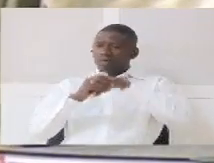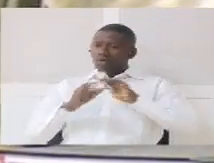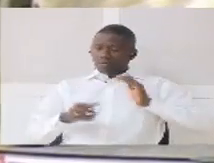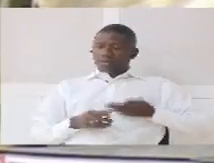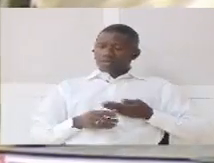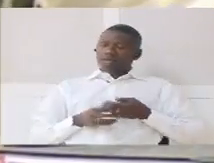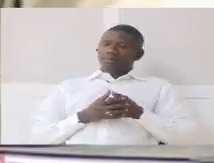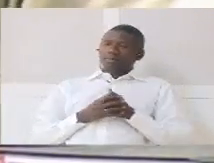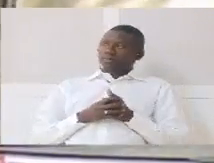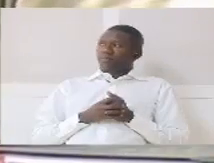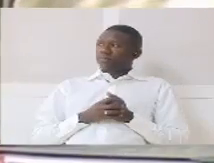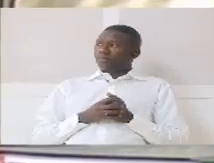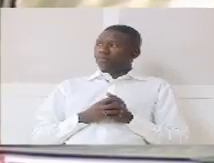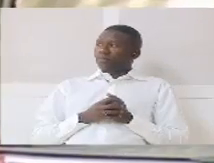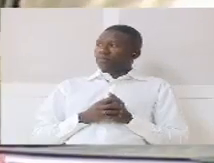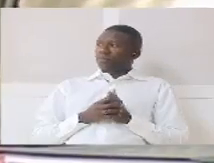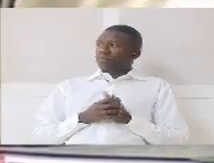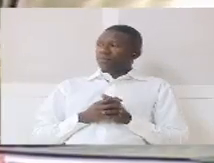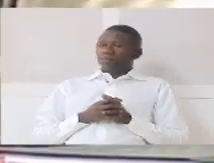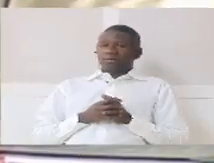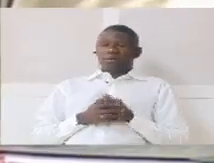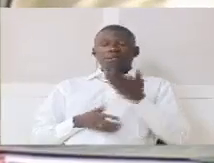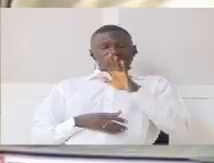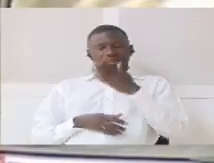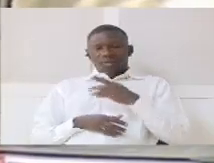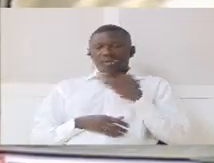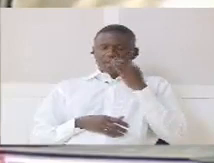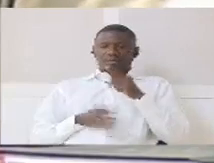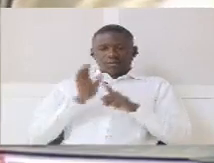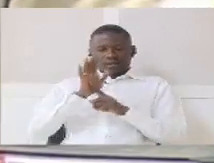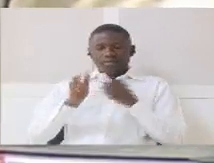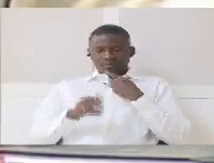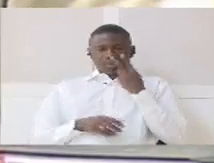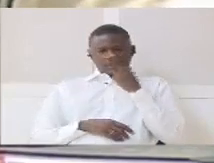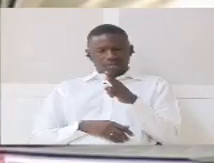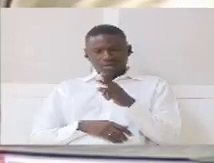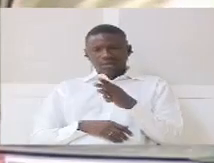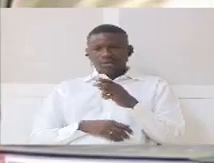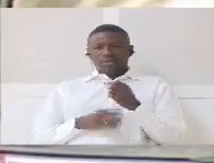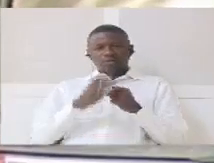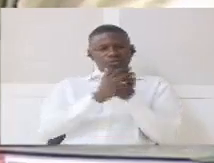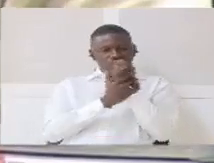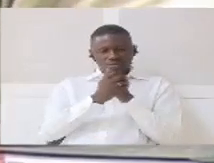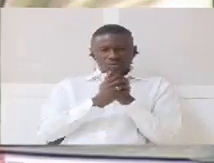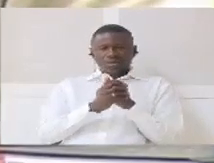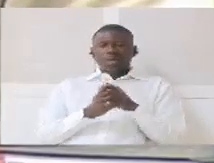second but budu ne nyo jibe maybe that can be kele ba jurula a kochi a tenten a